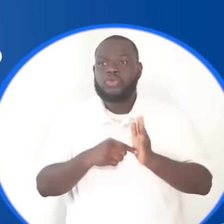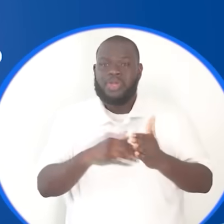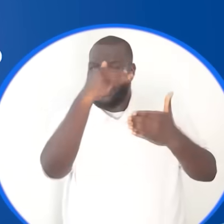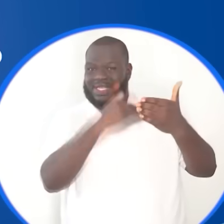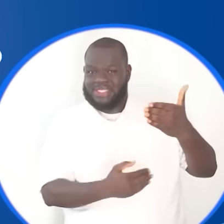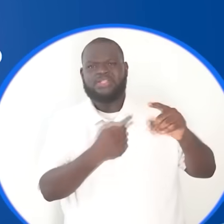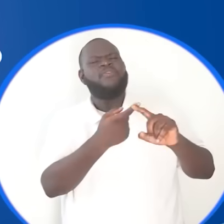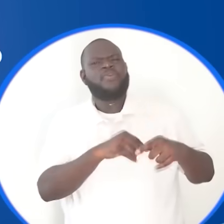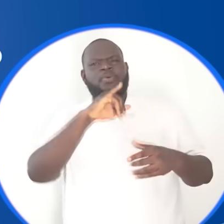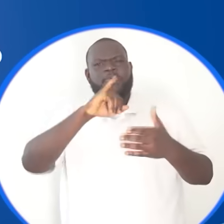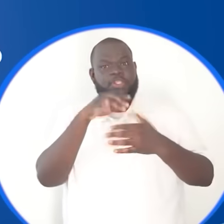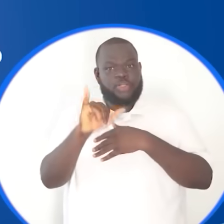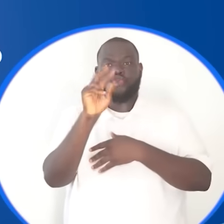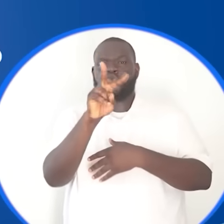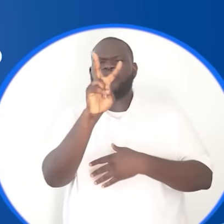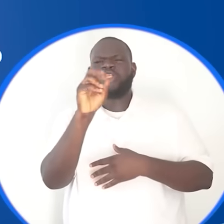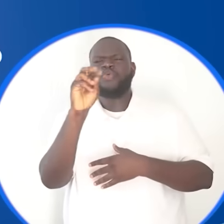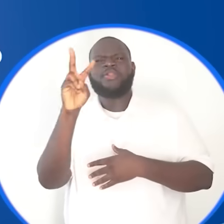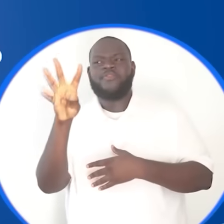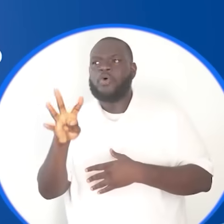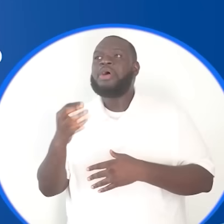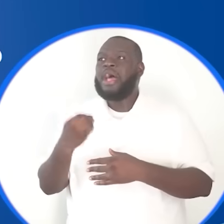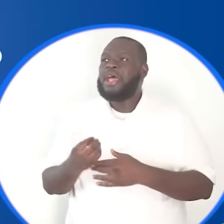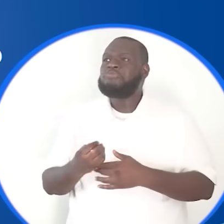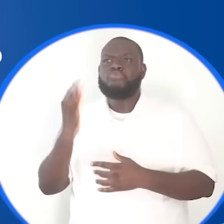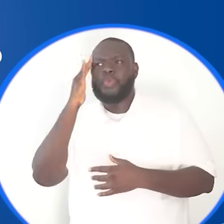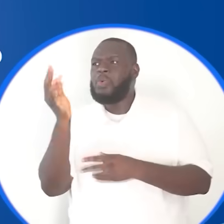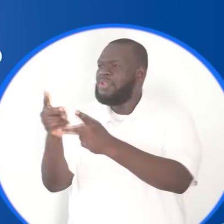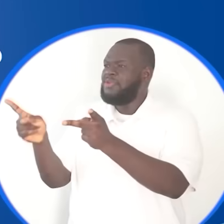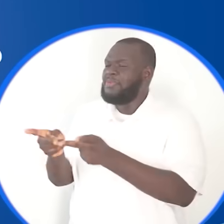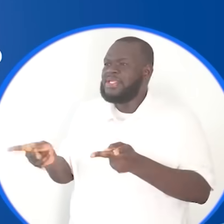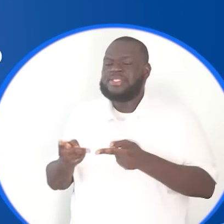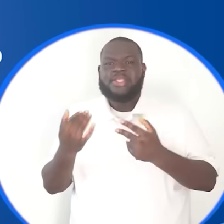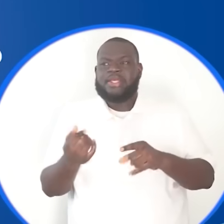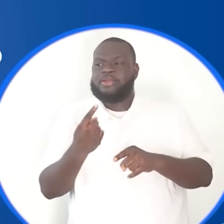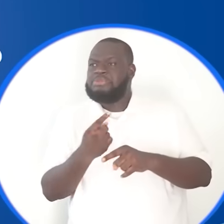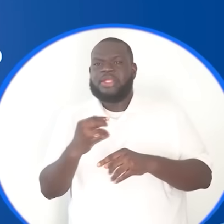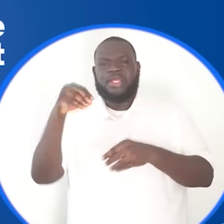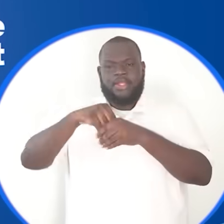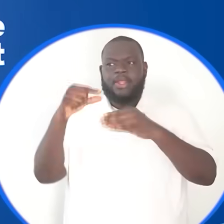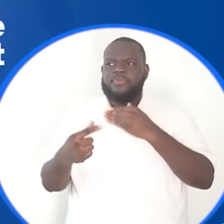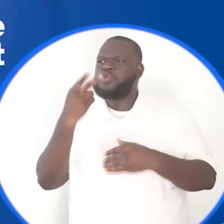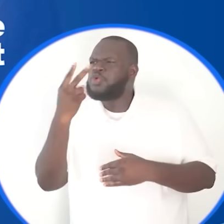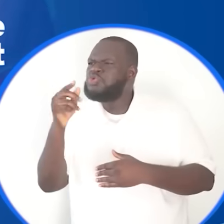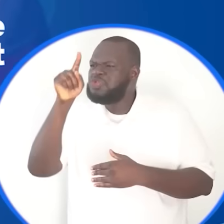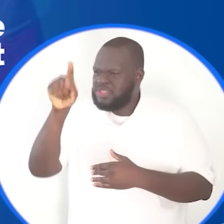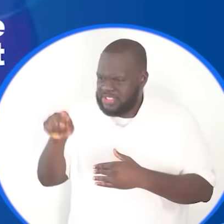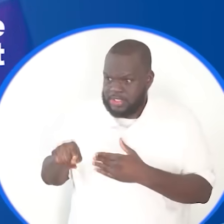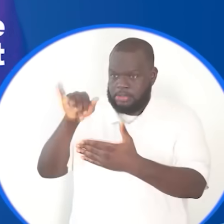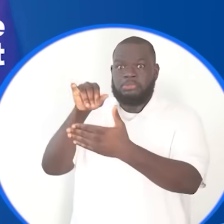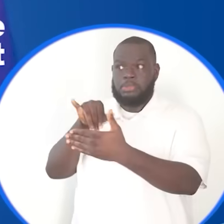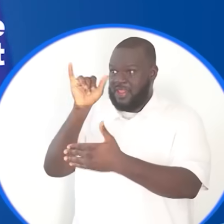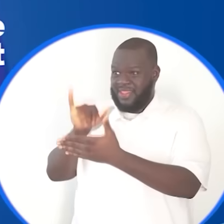all the registration divisions across Guyana for you to check whether your particulars or that of other electors are accurate. You can object to